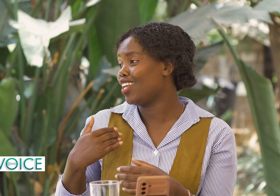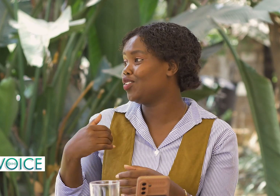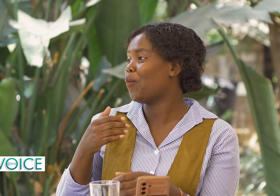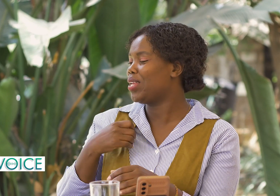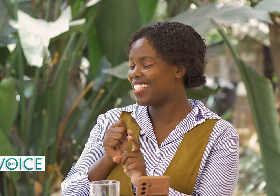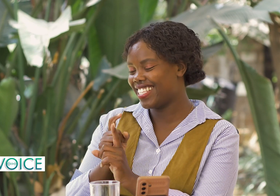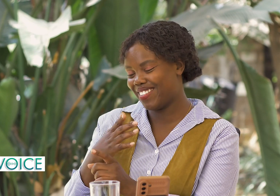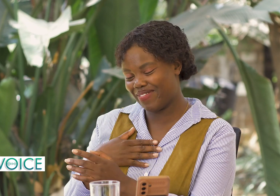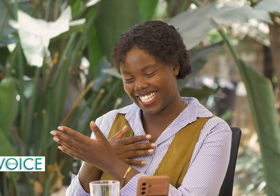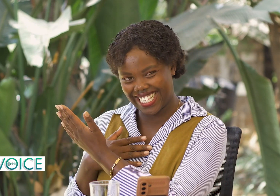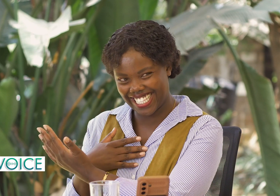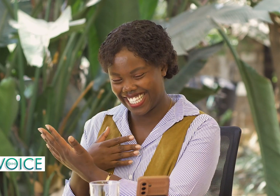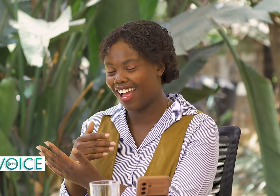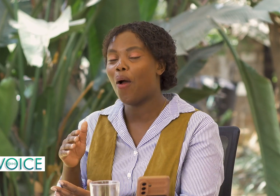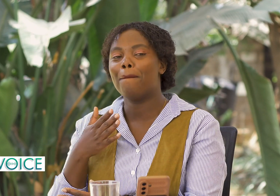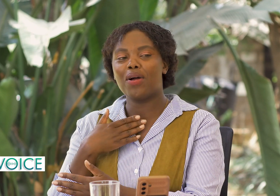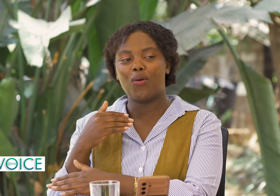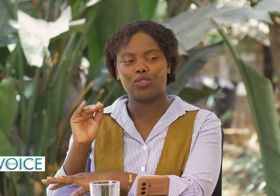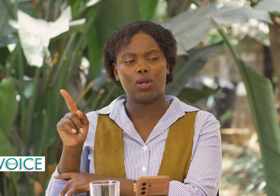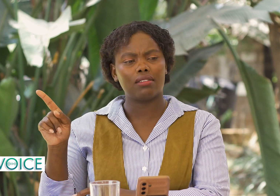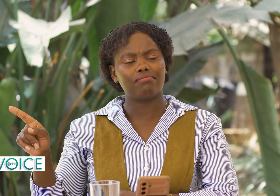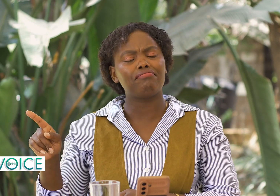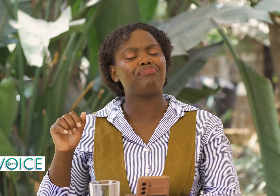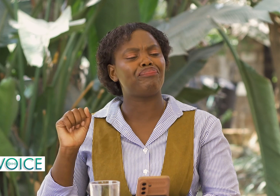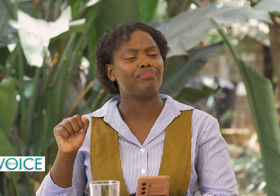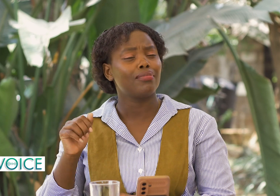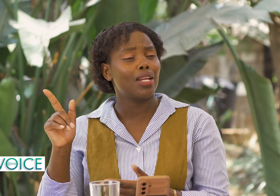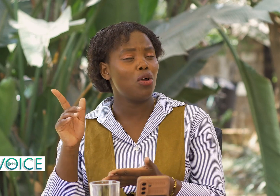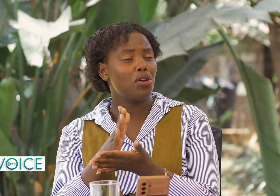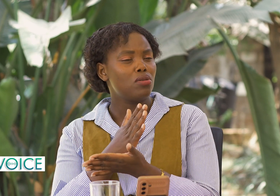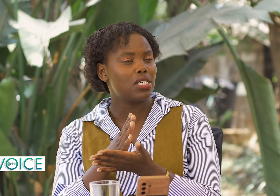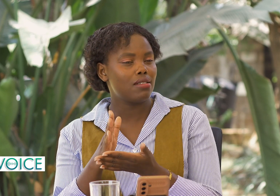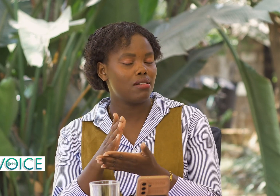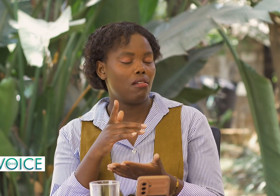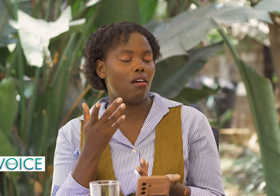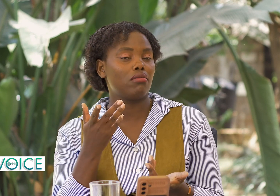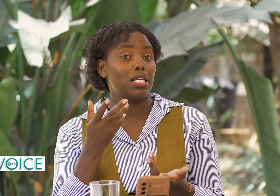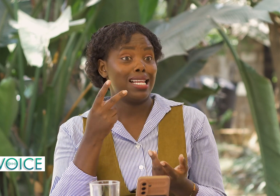to blow off the steam. So, my question to Kat,